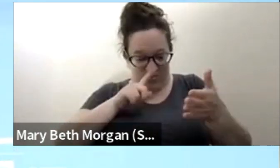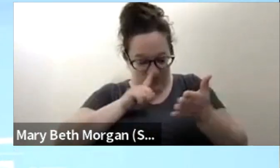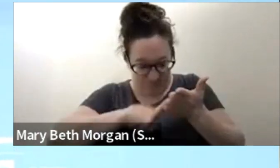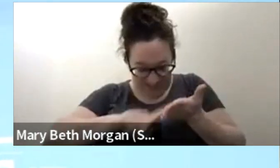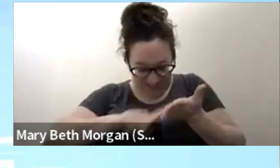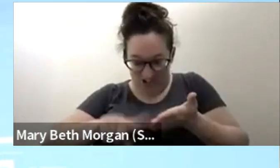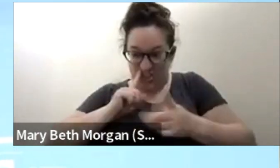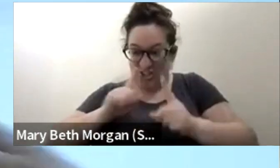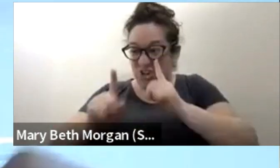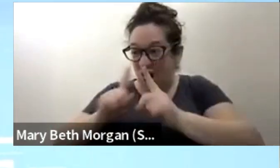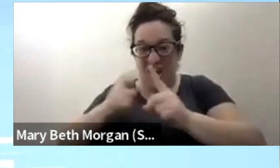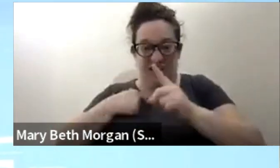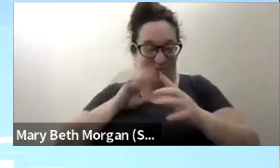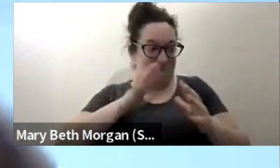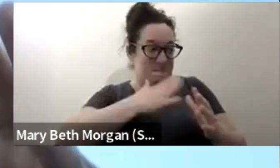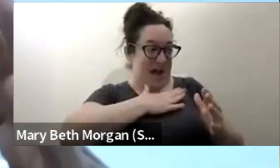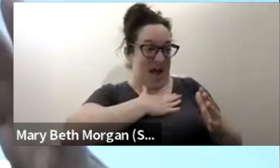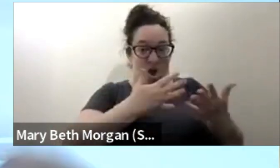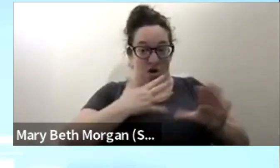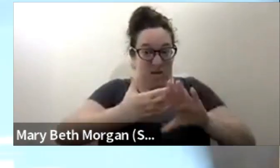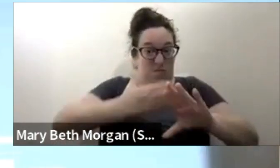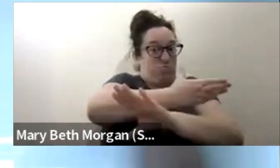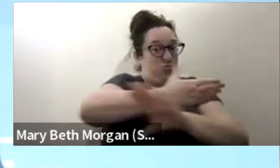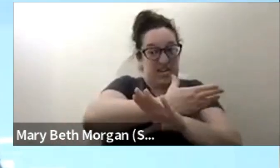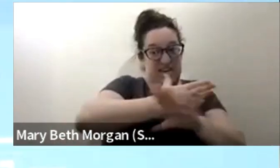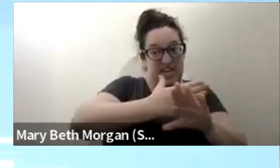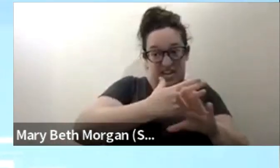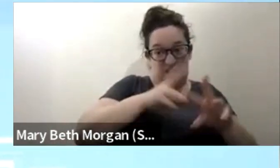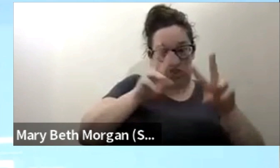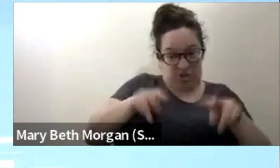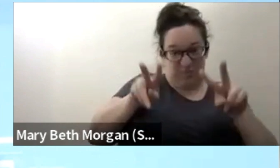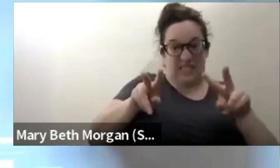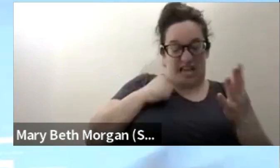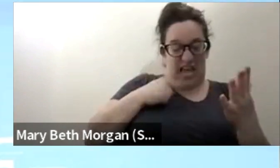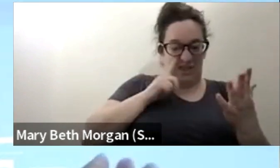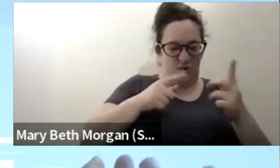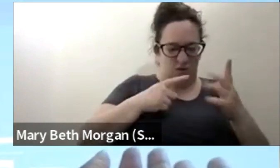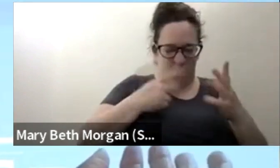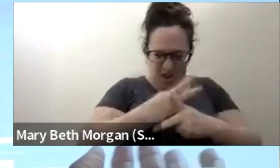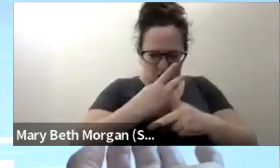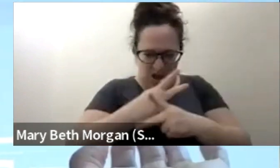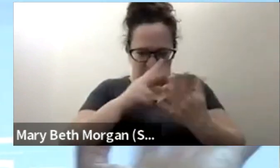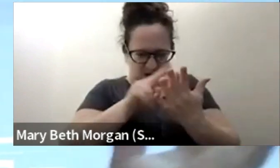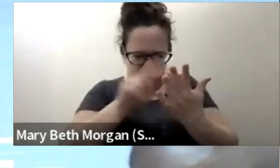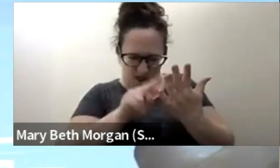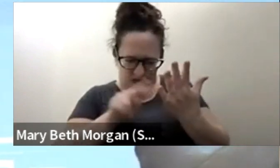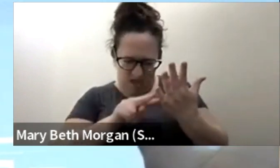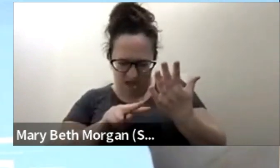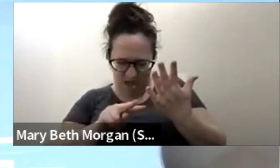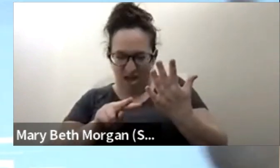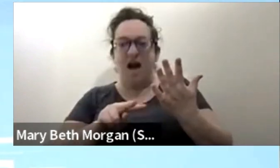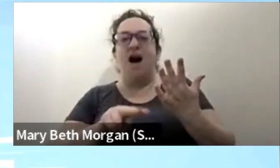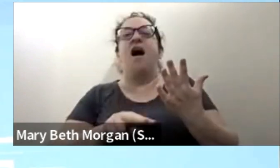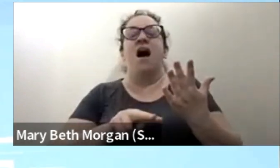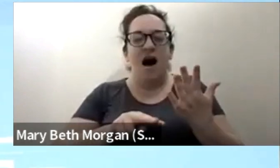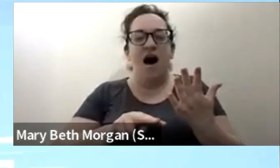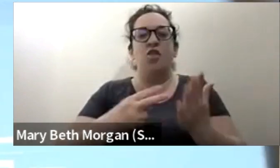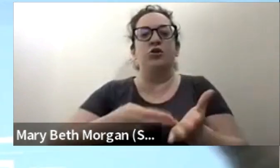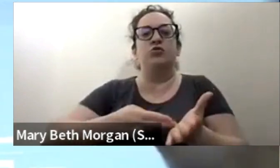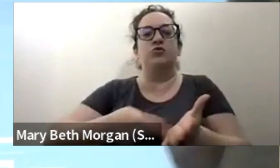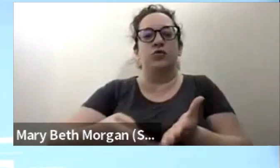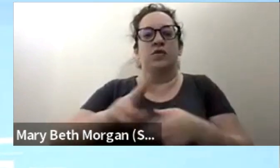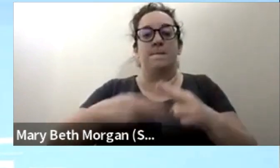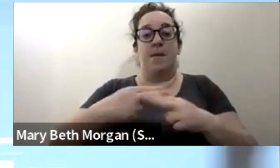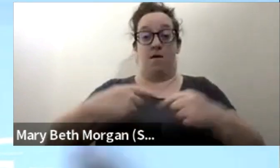or conflicting levels of wokeness in me. And for me, woke is an absolute compliment. And